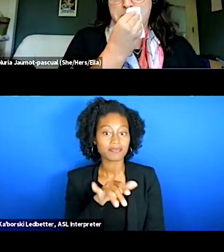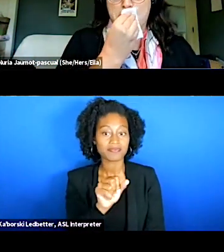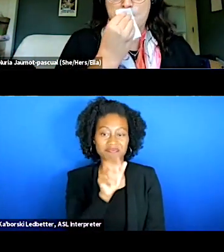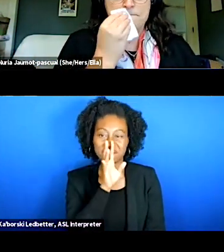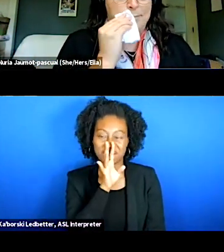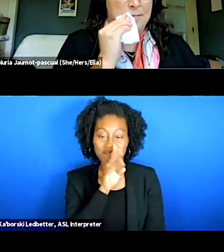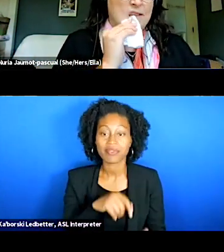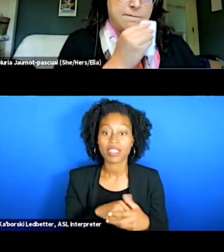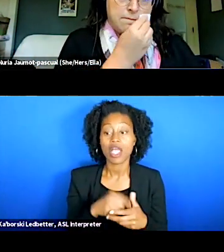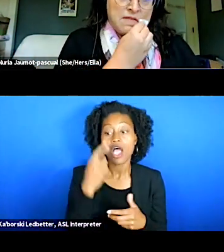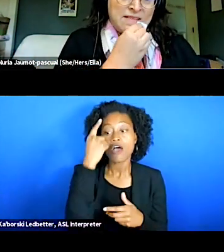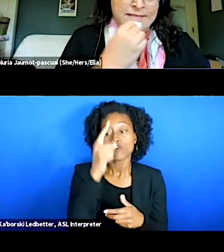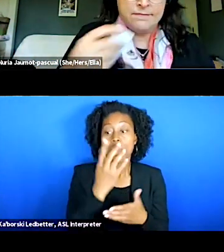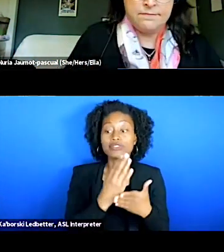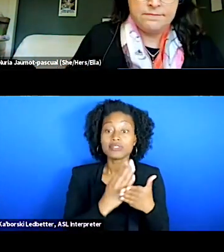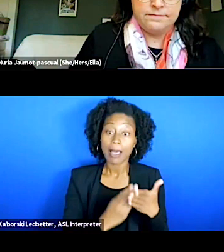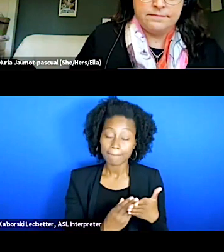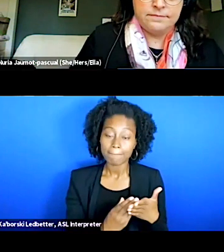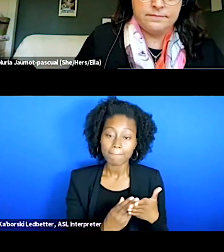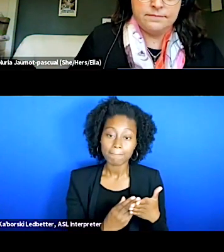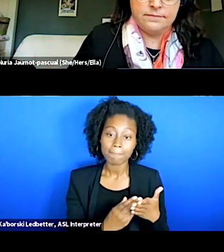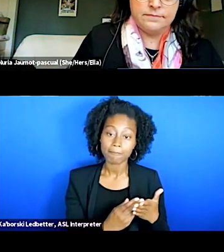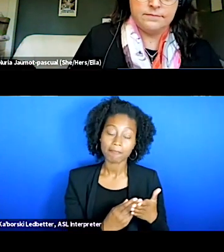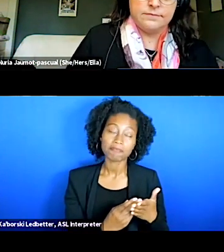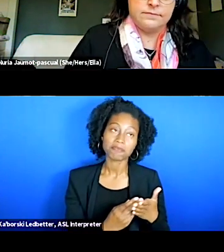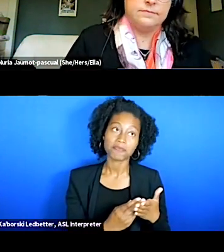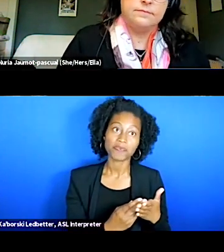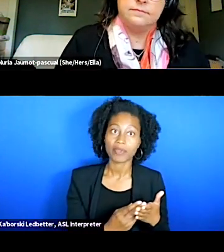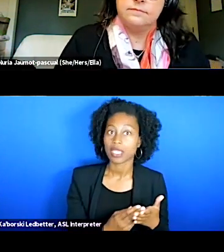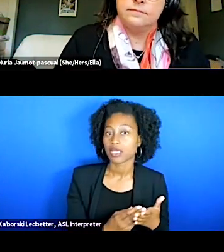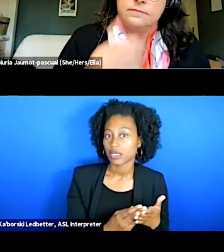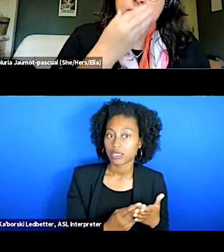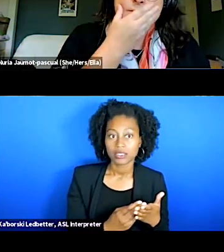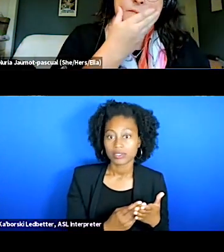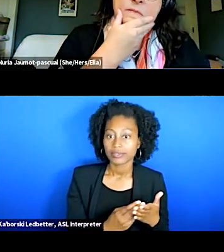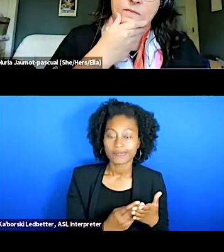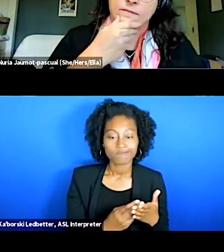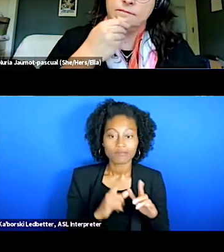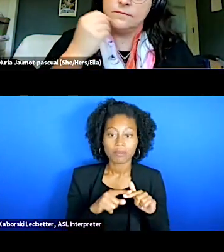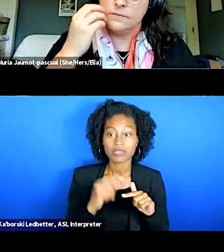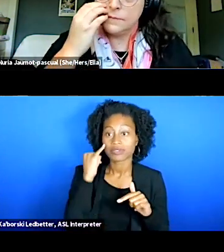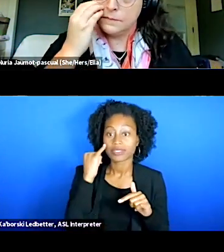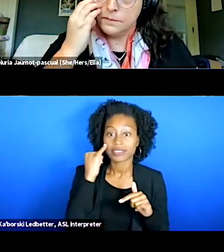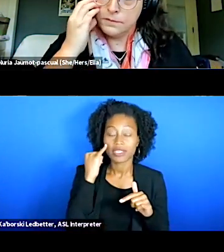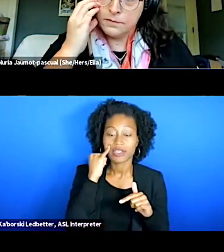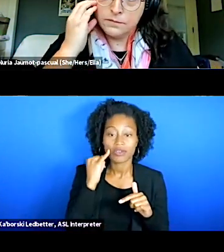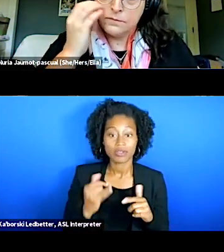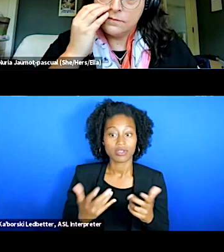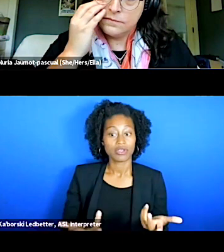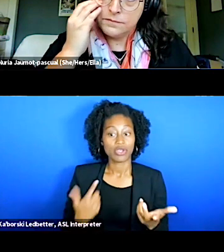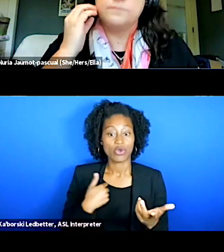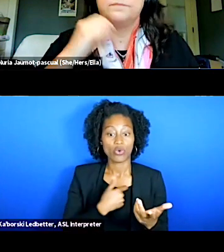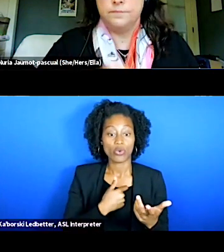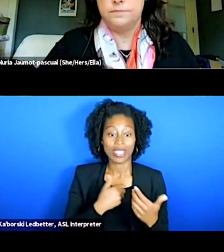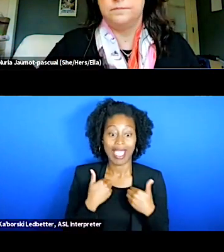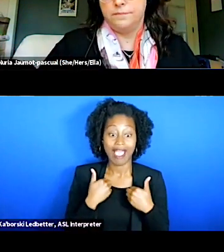Well, for some, it has to do with whether or not we're taking a historical perspective